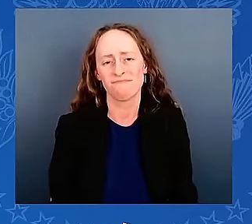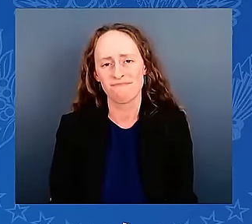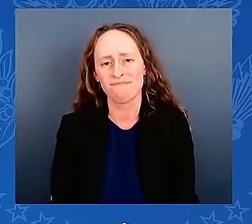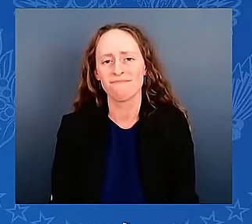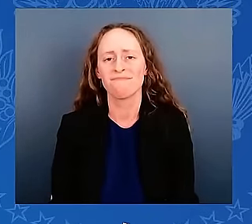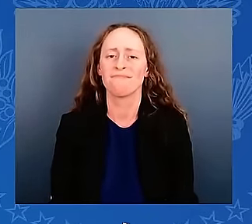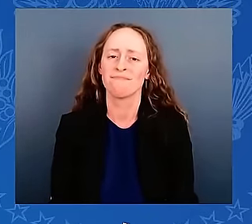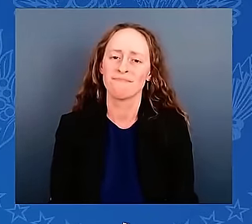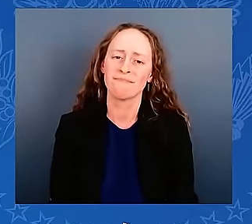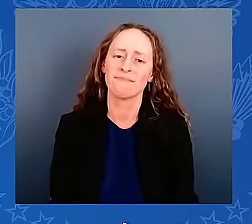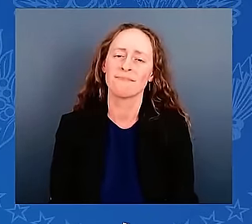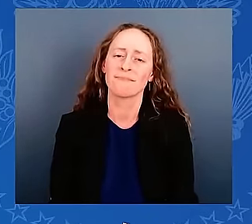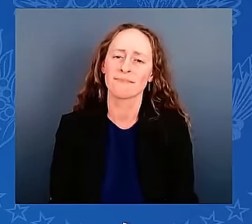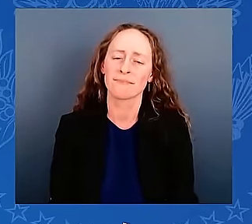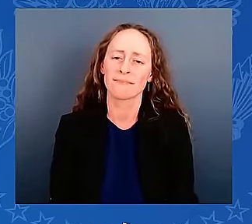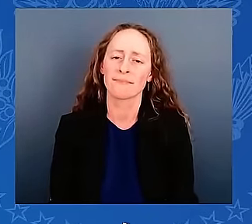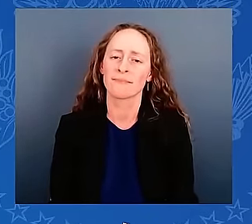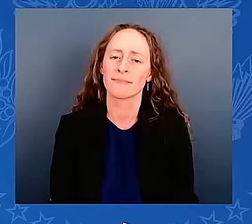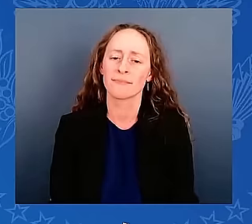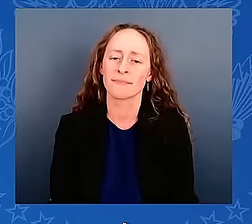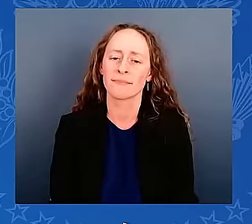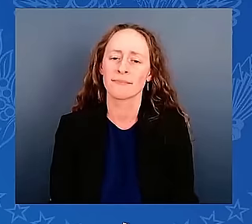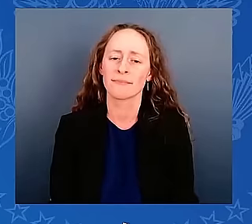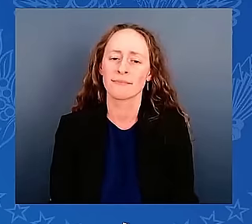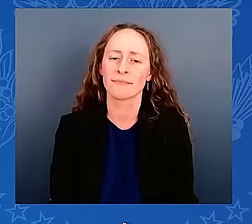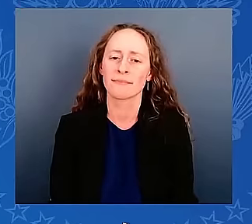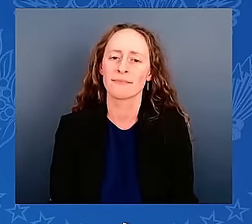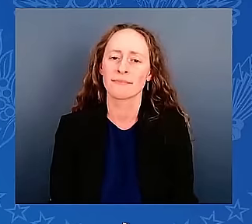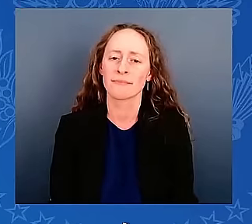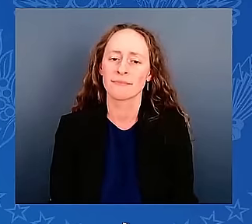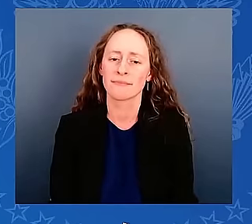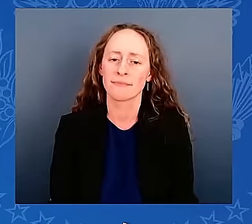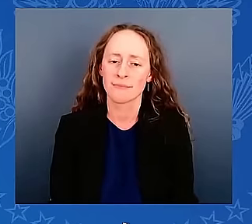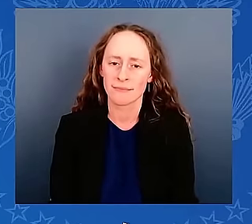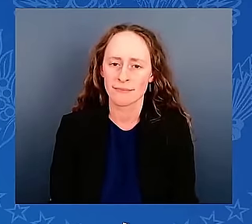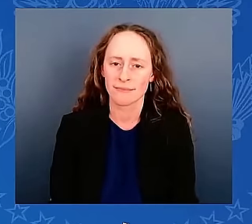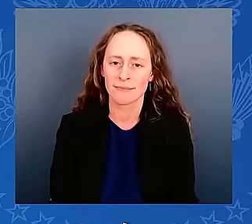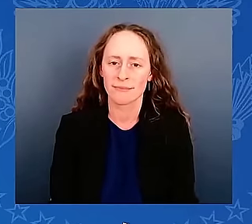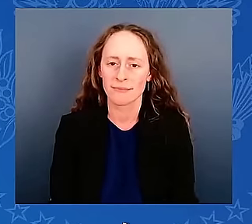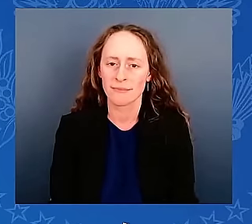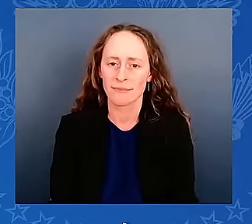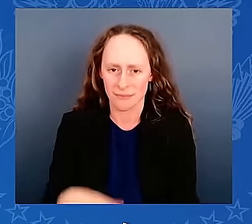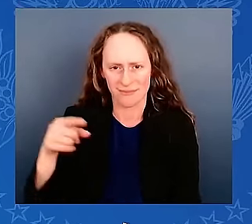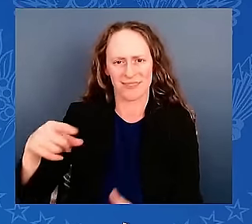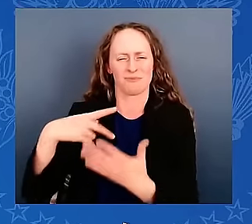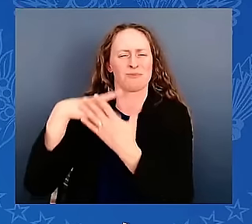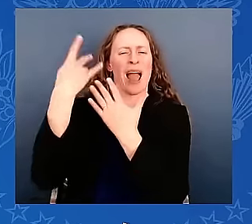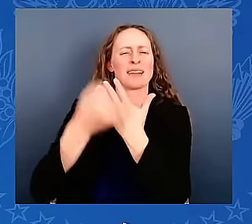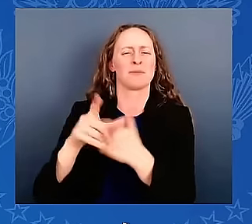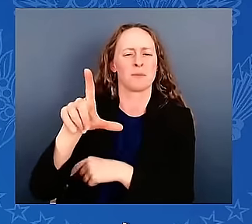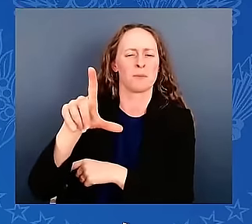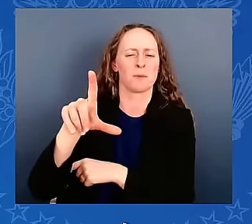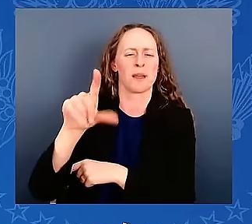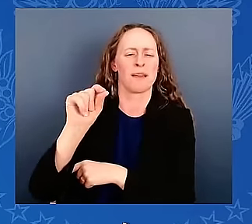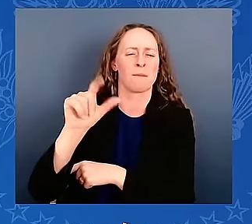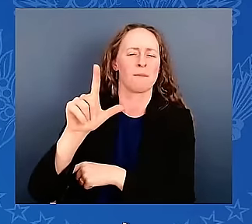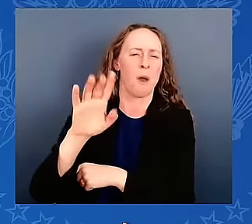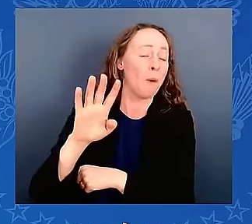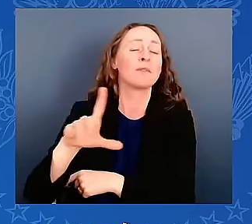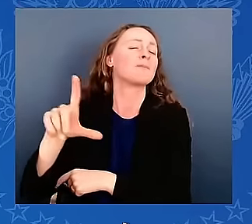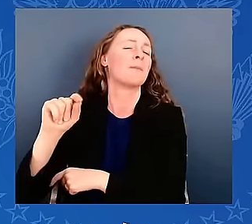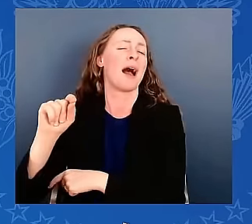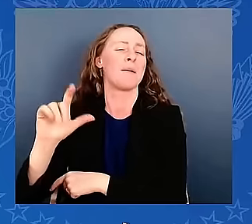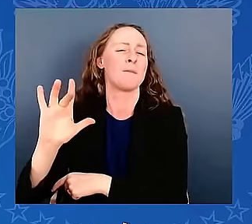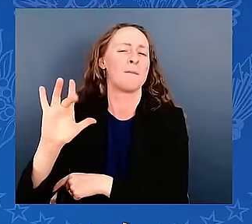And this project, 2024, Trump's, 2025, Trump's deal. You know, he talks